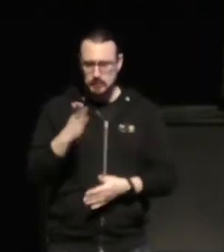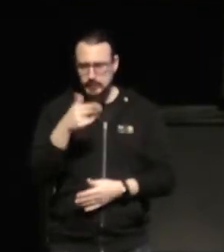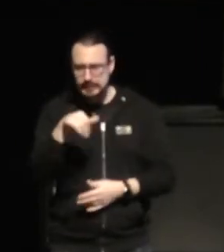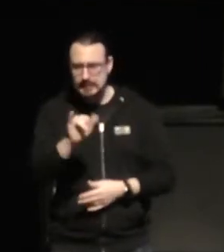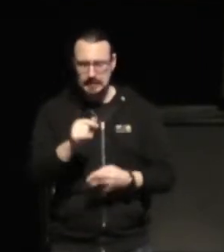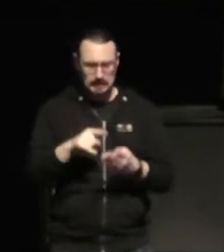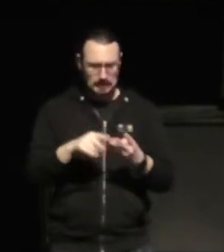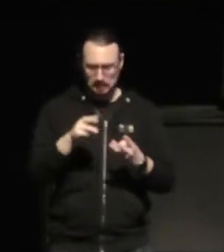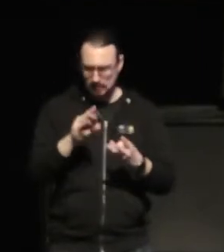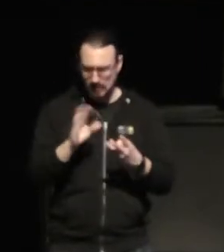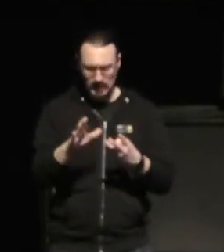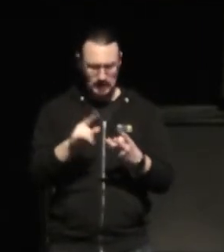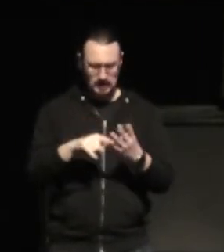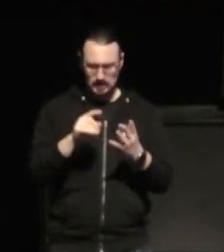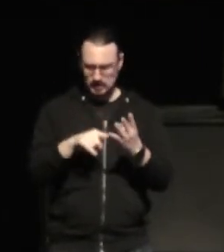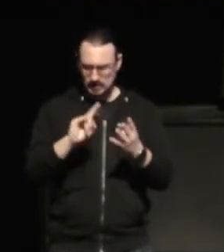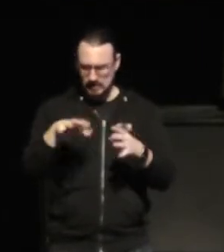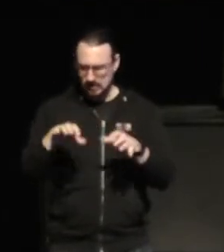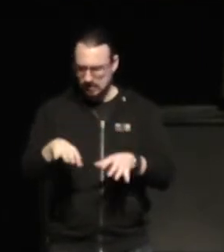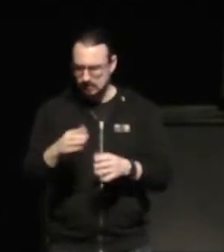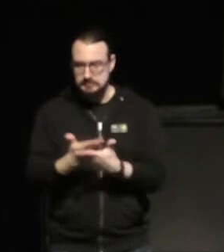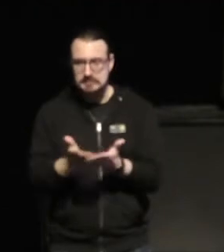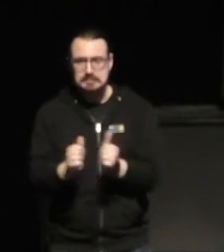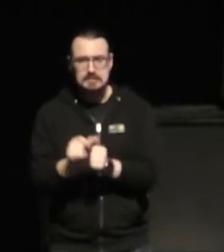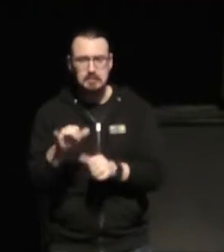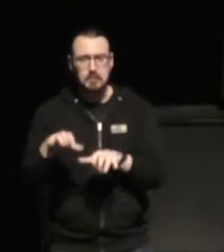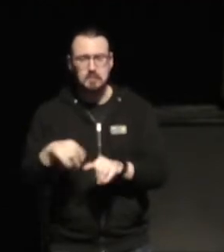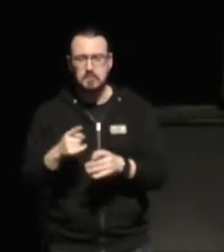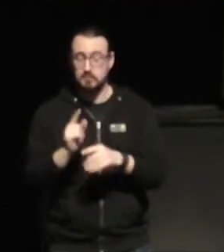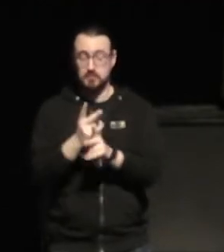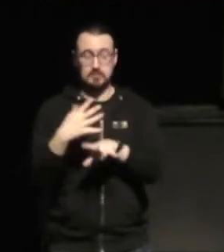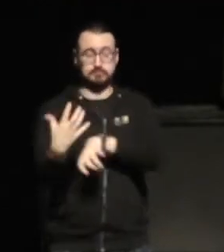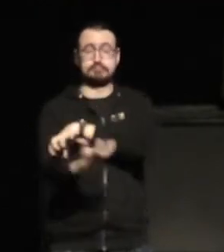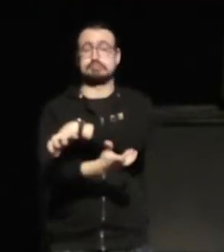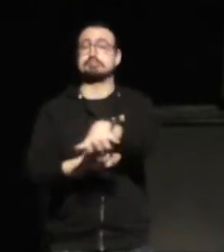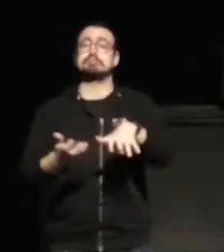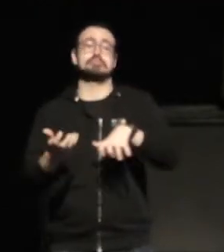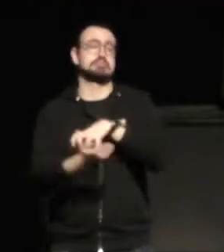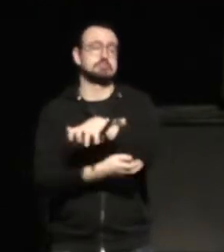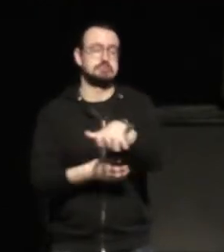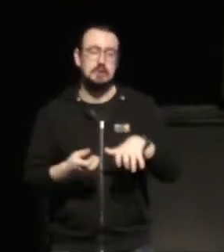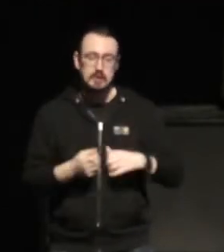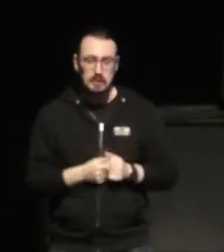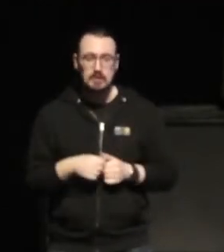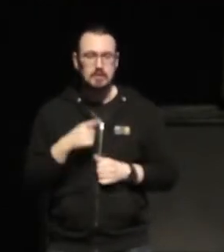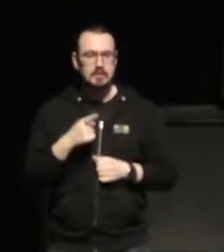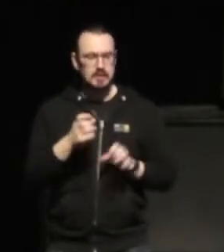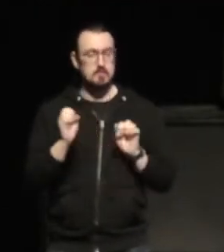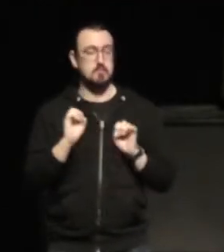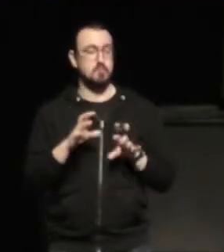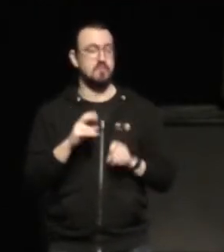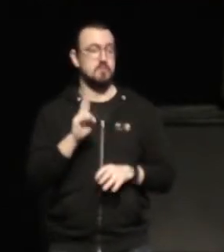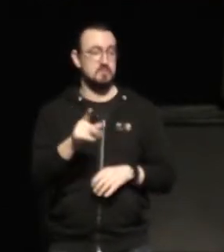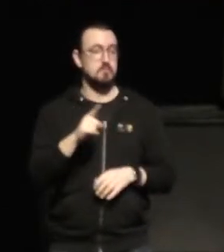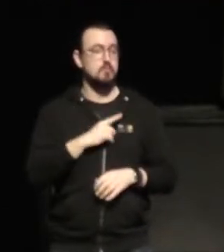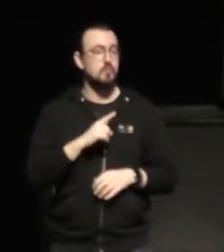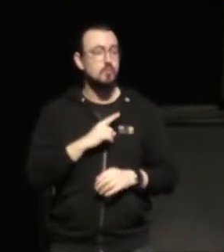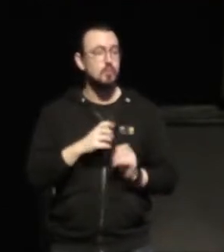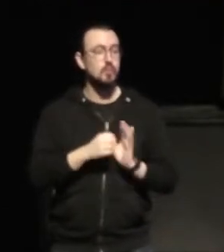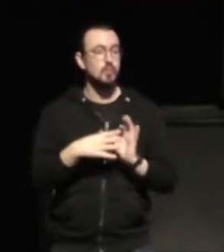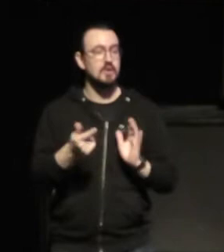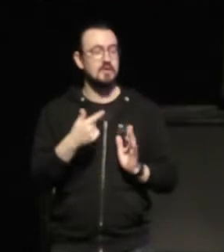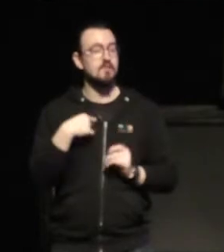in the middle of May, and don't rain in October, so things are mixed up. And this is affecting severely because we